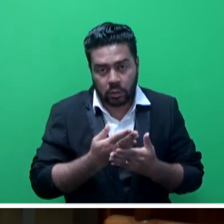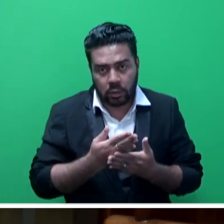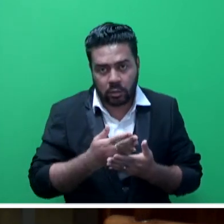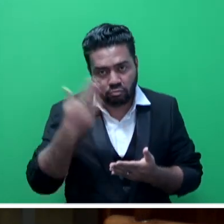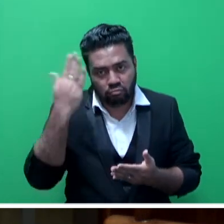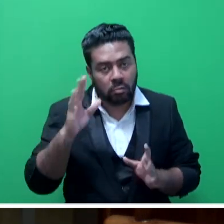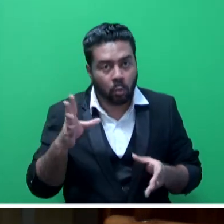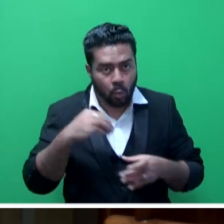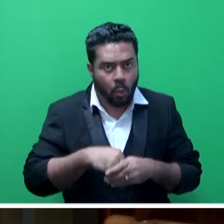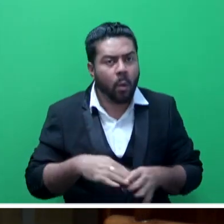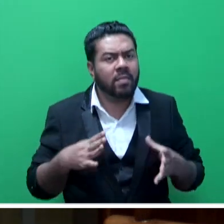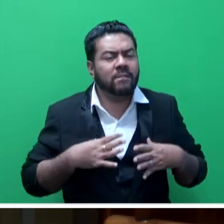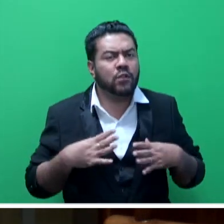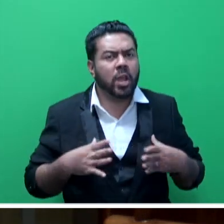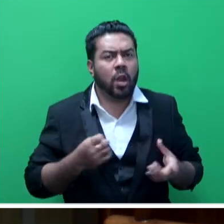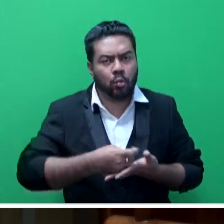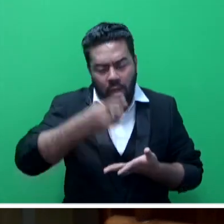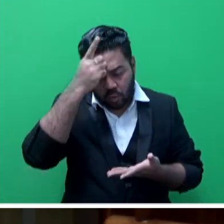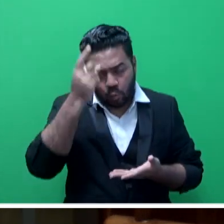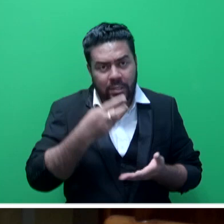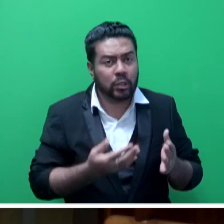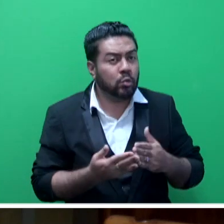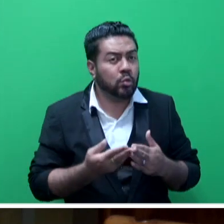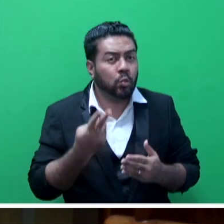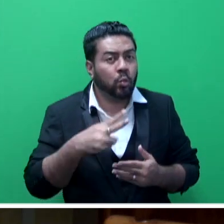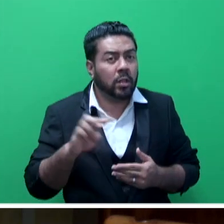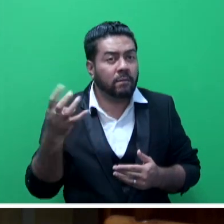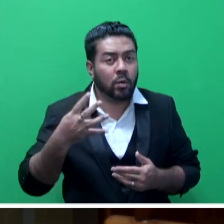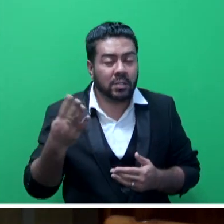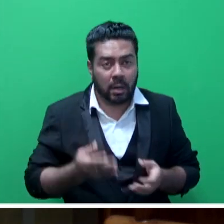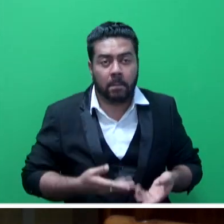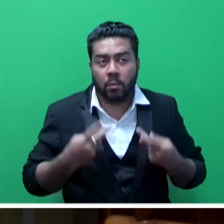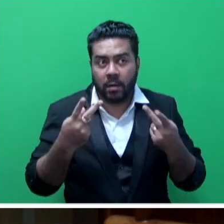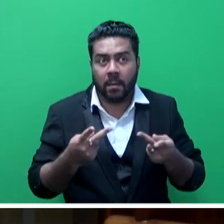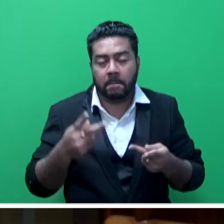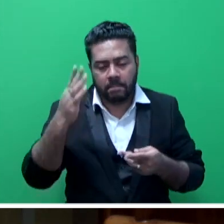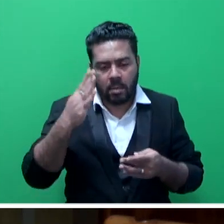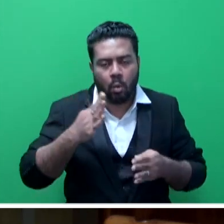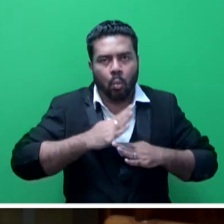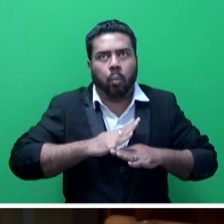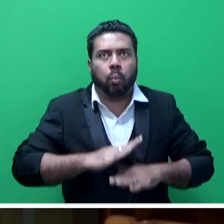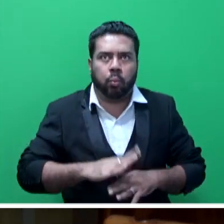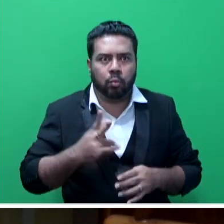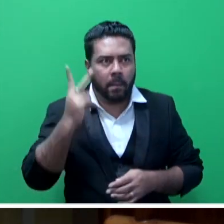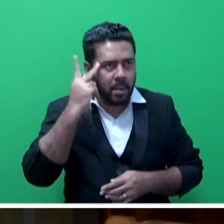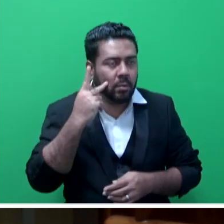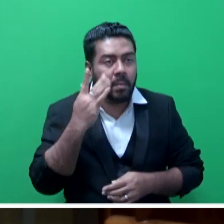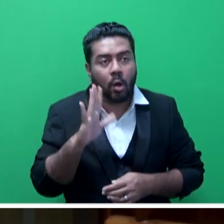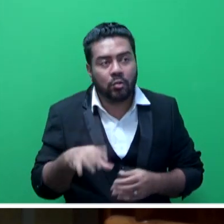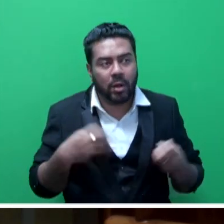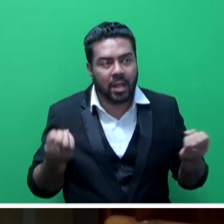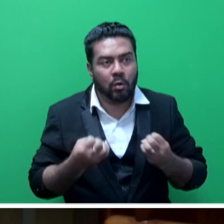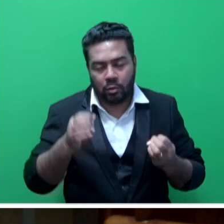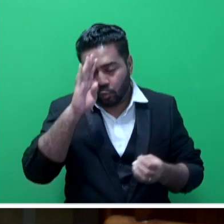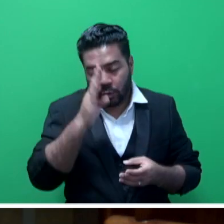said when the free education grant was introduced in 2014, it not only provided relief to the parents, but also encouraged children who